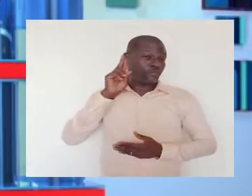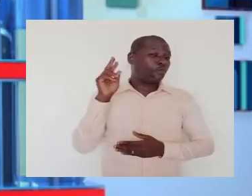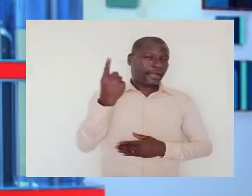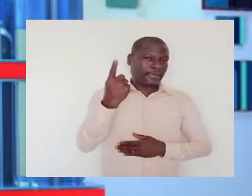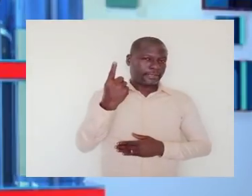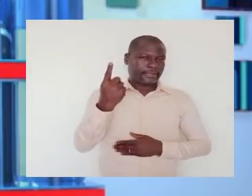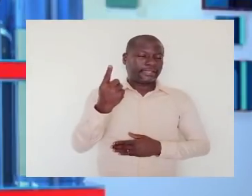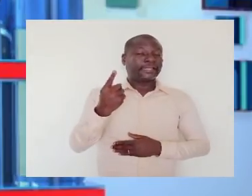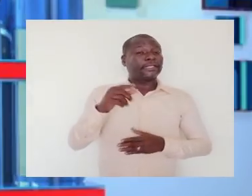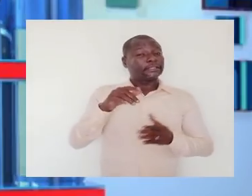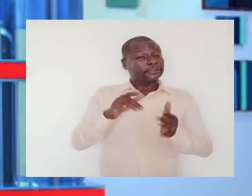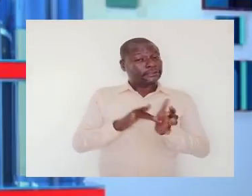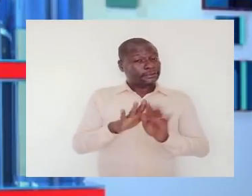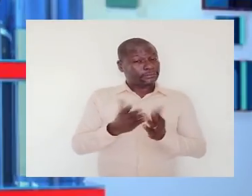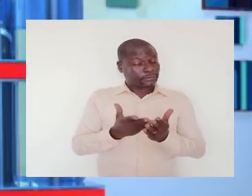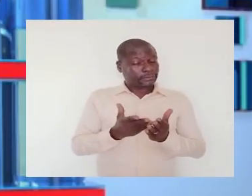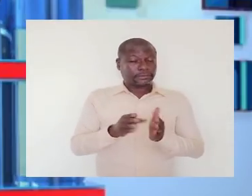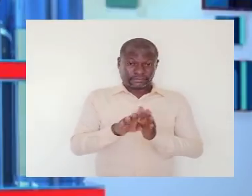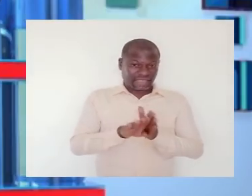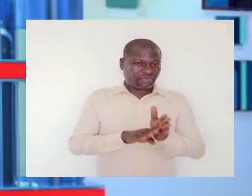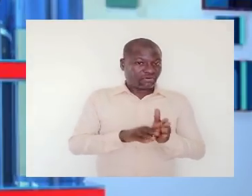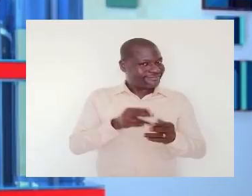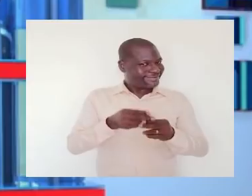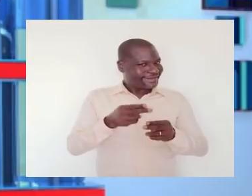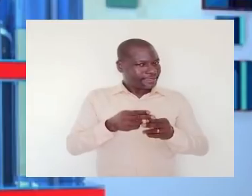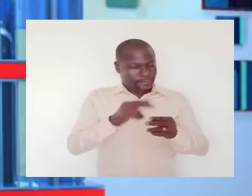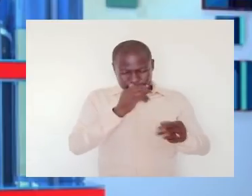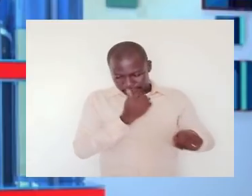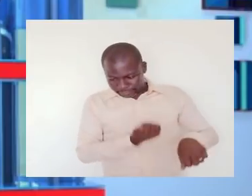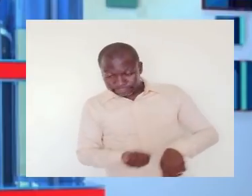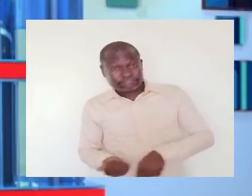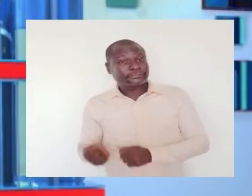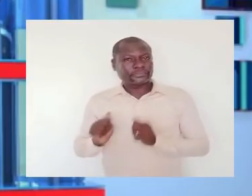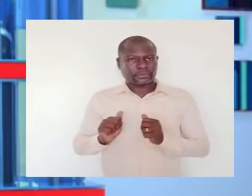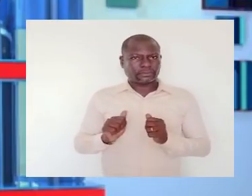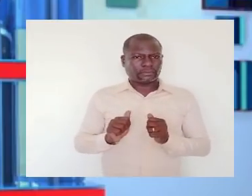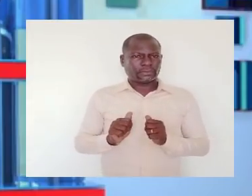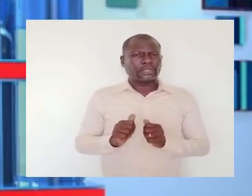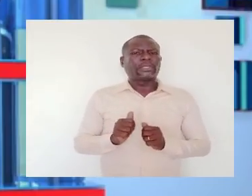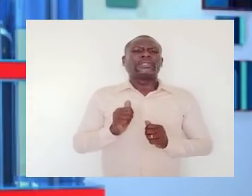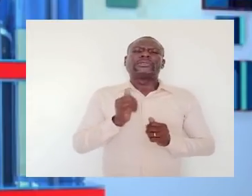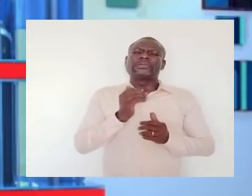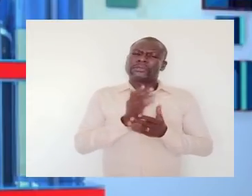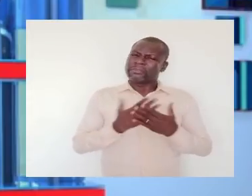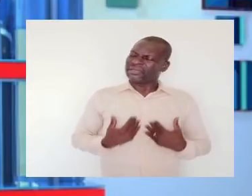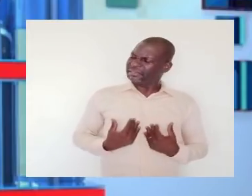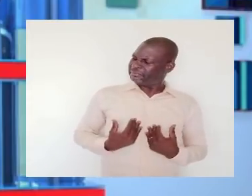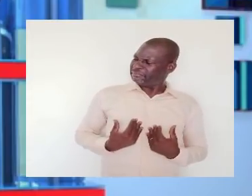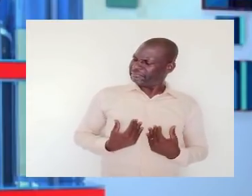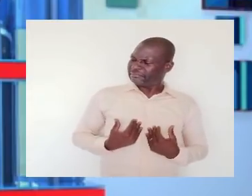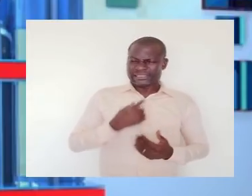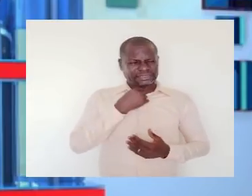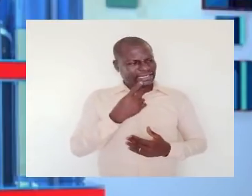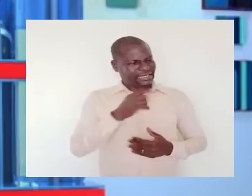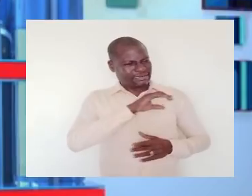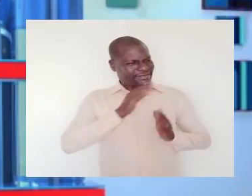baako eno na bible mu ye fra no esubo se obi ka se oyo kristo ni na